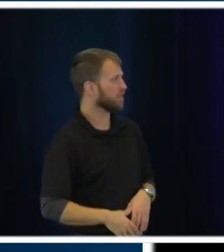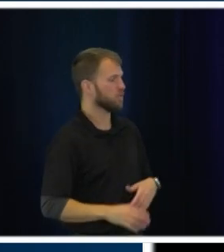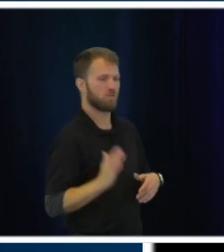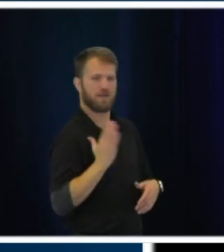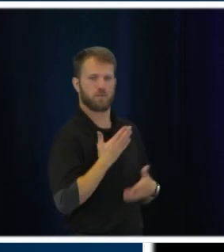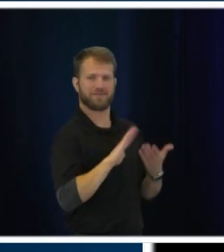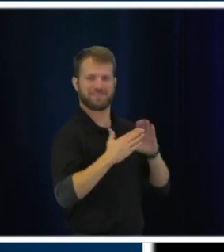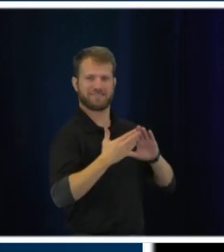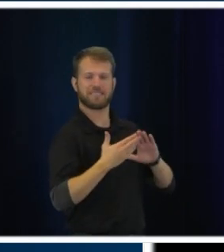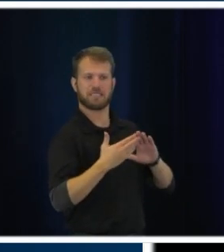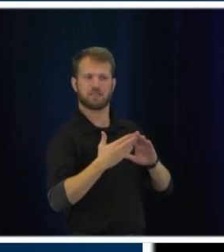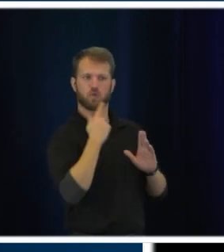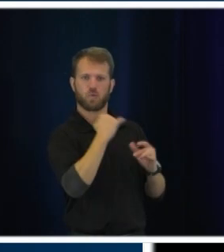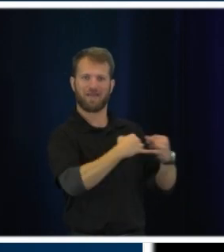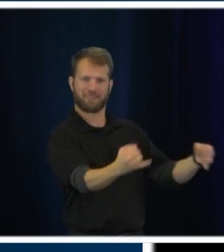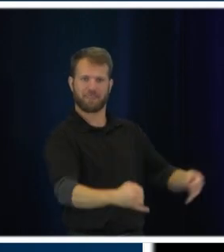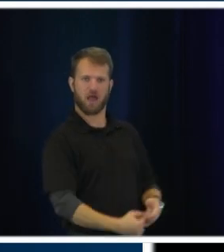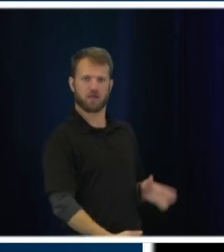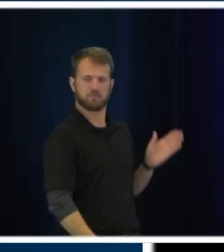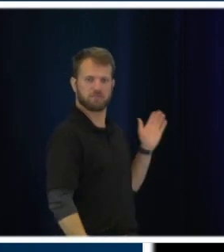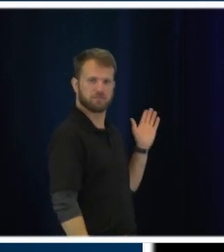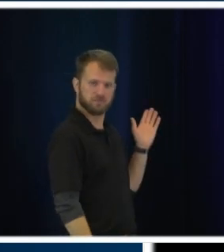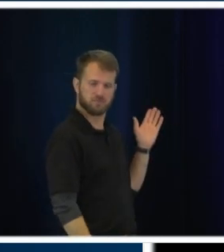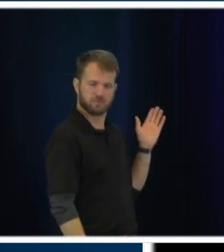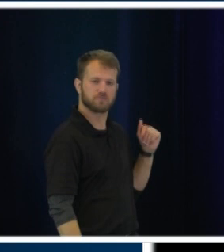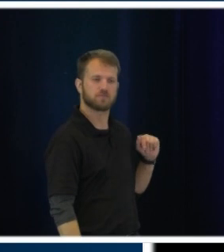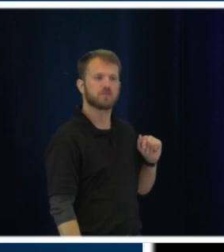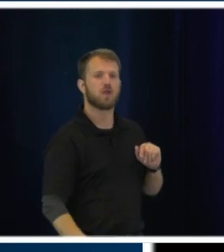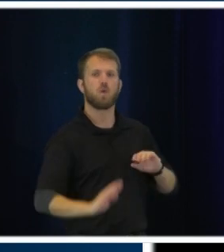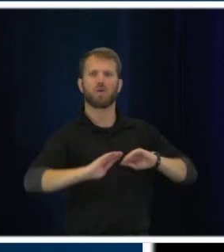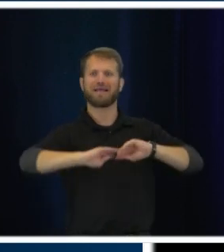that were redlined. You can see clearly that these